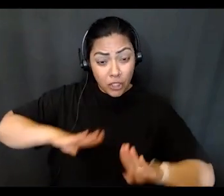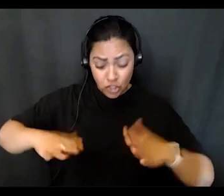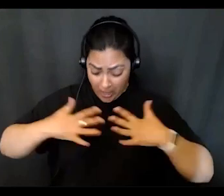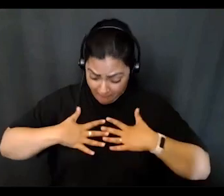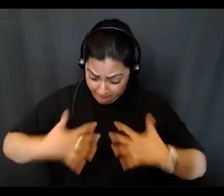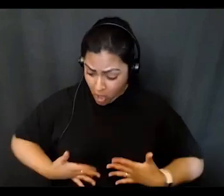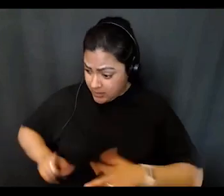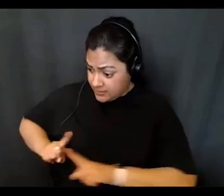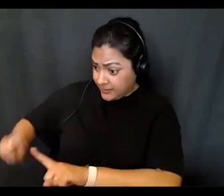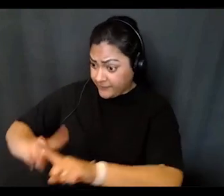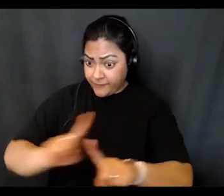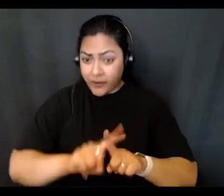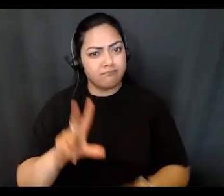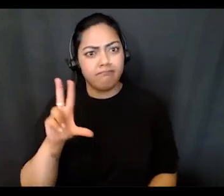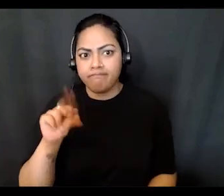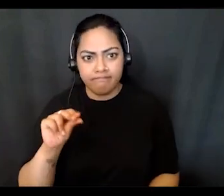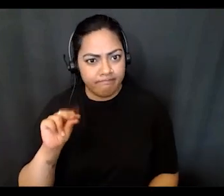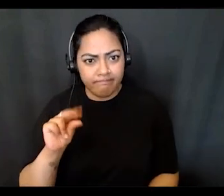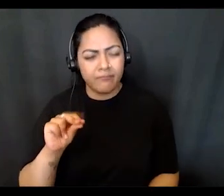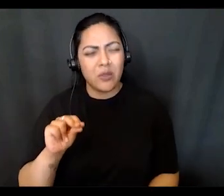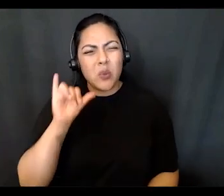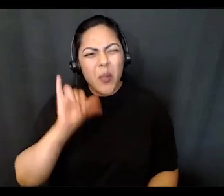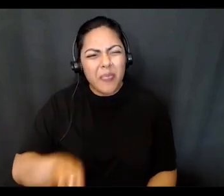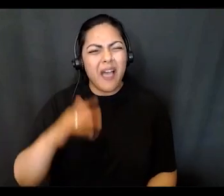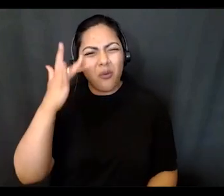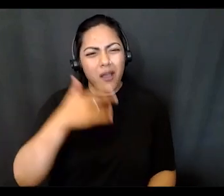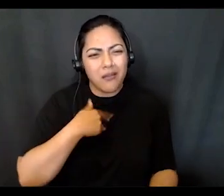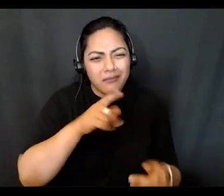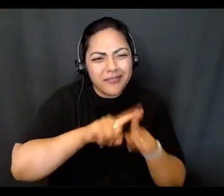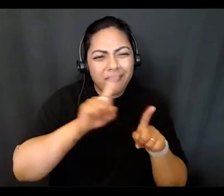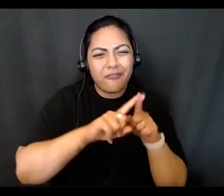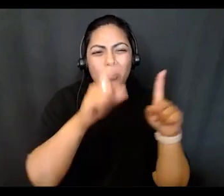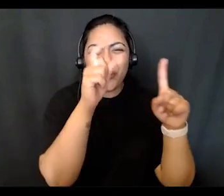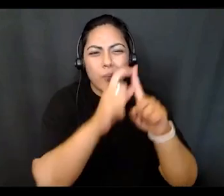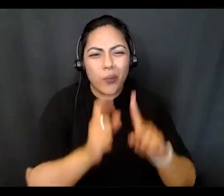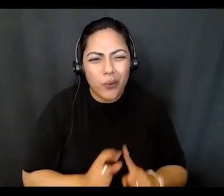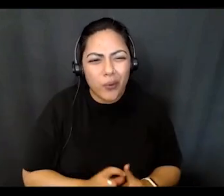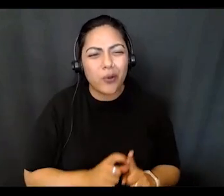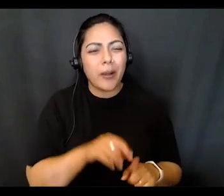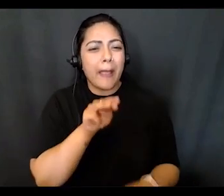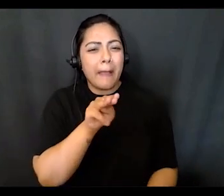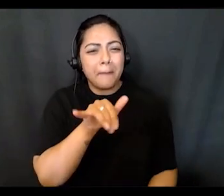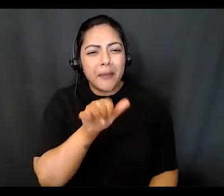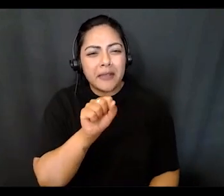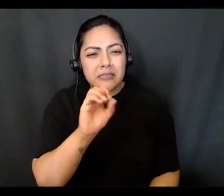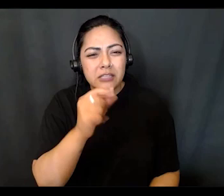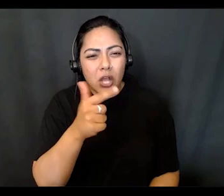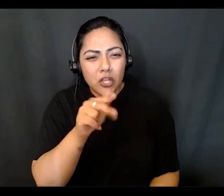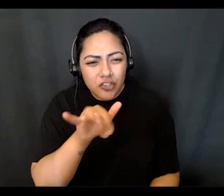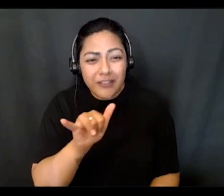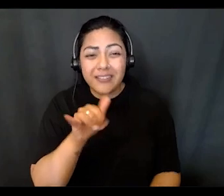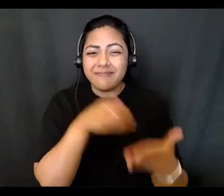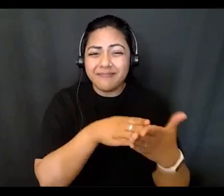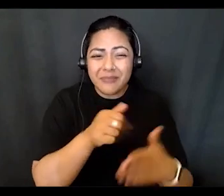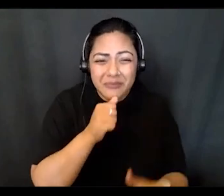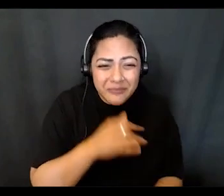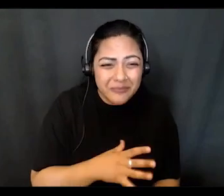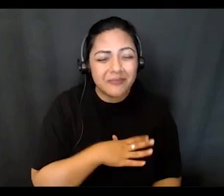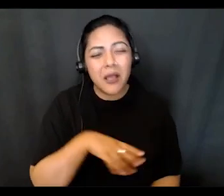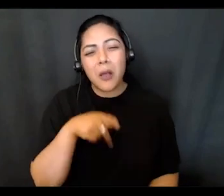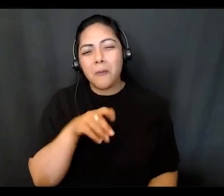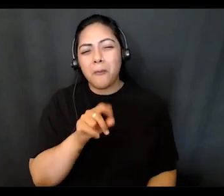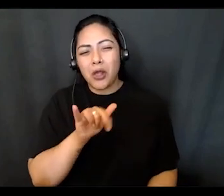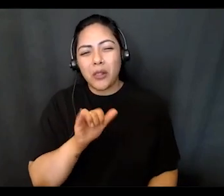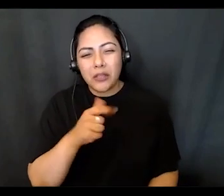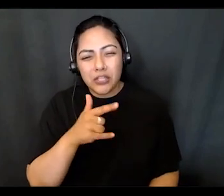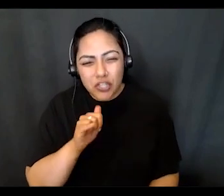those schools of thought, monogeny, polygyny, for us to understand that when you use Caucasian today,